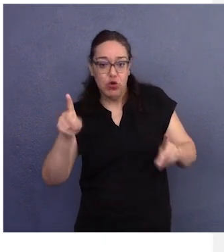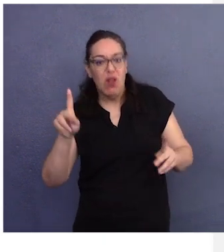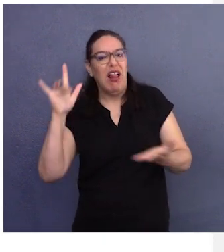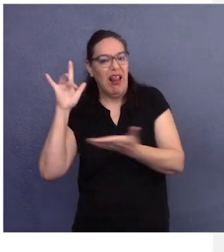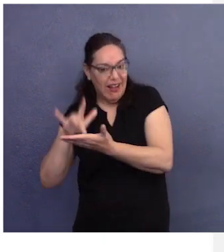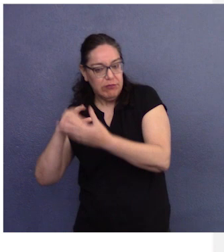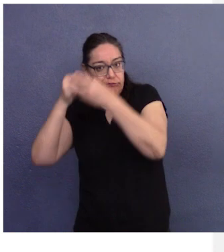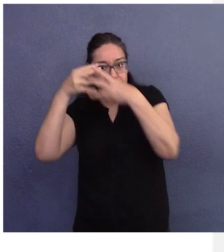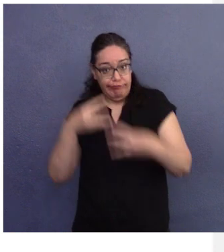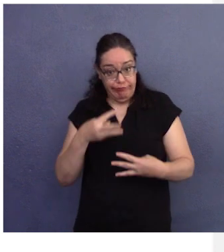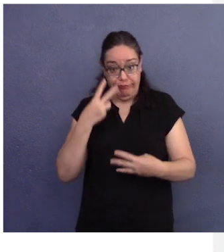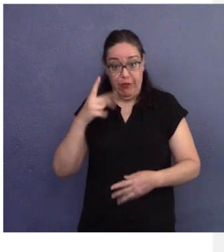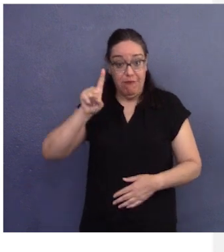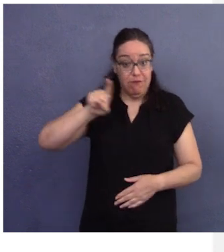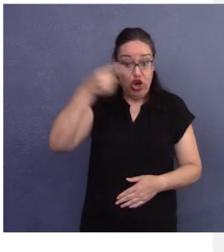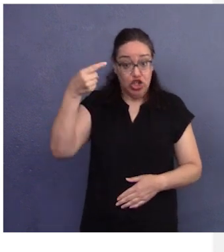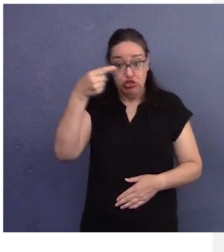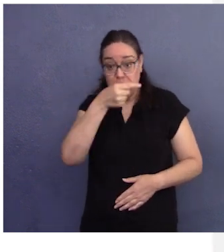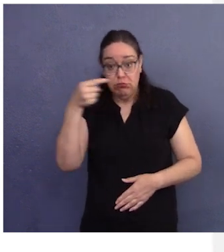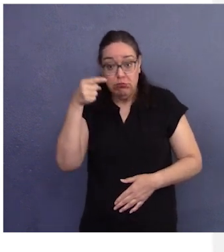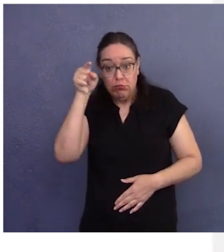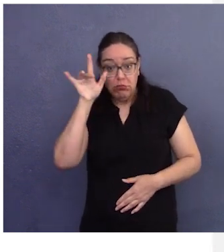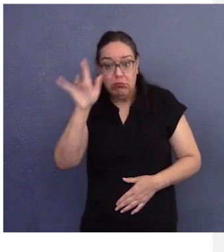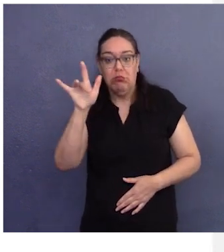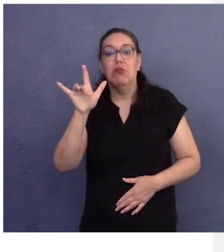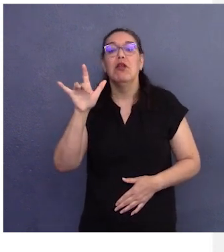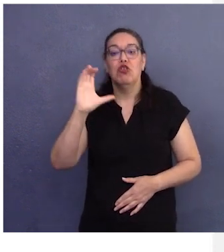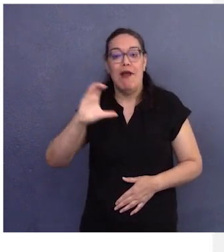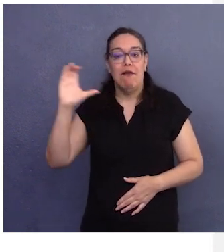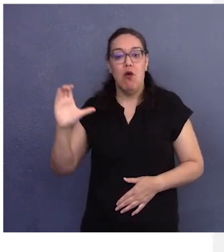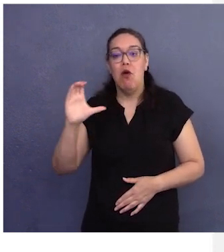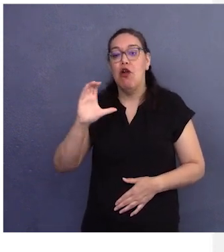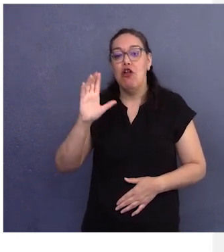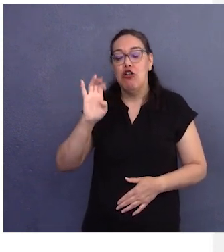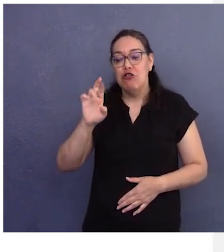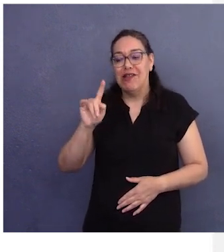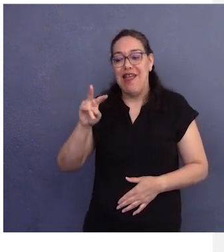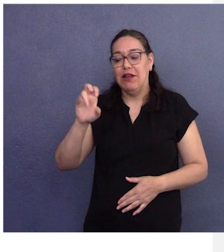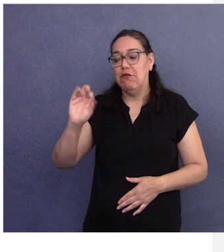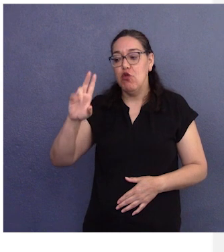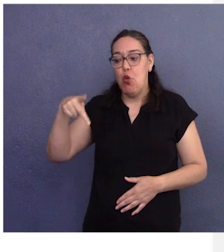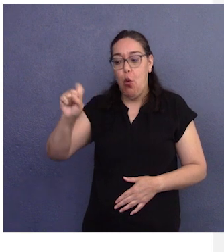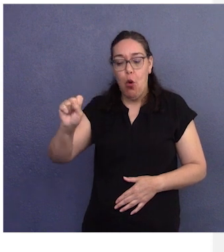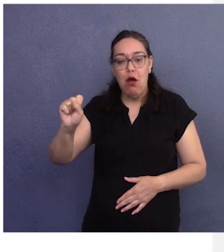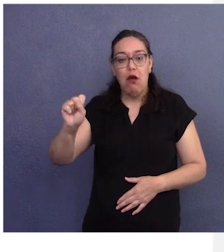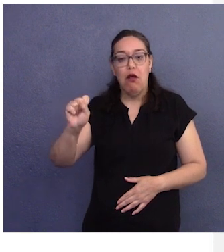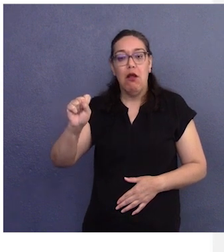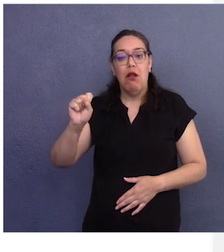And the first option under grant opportunities is the Creative Core Inland SoCal application. I'm going to